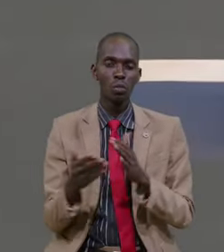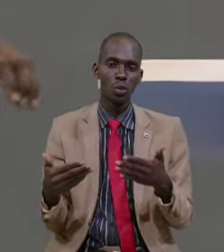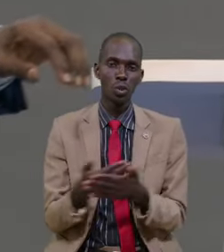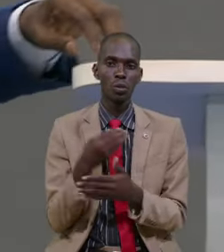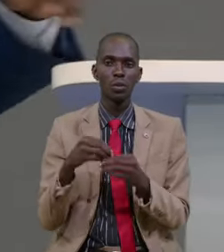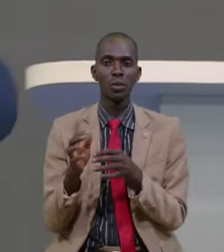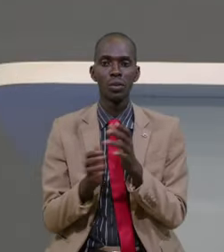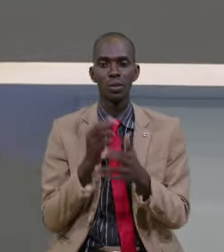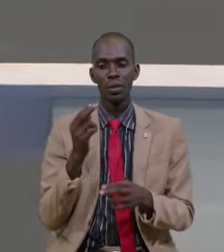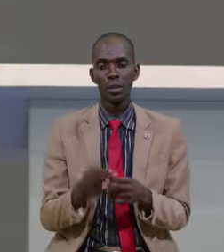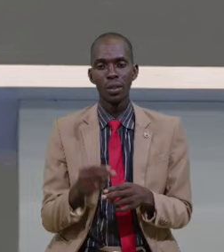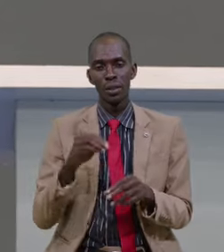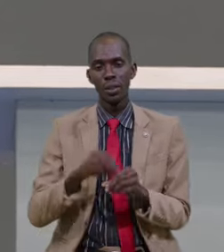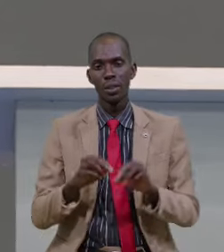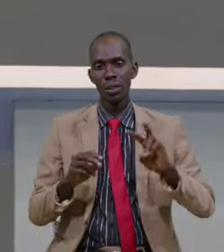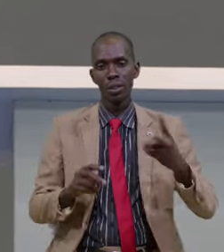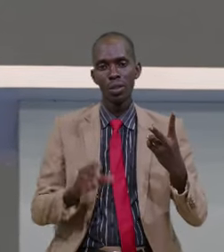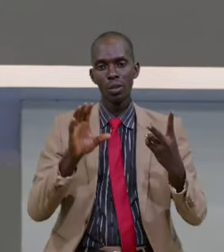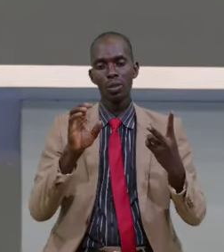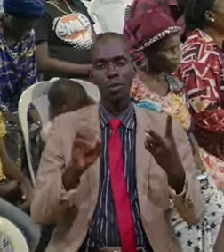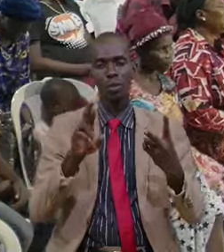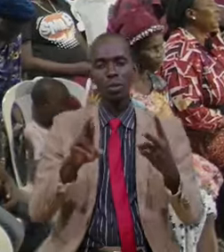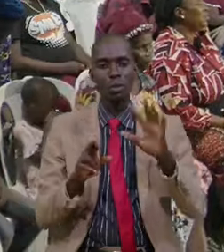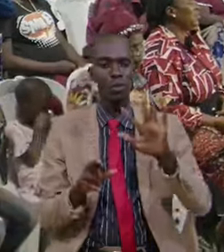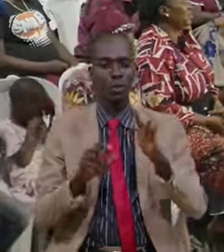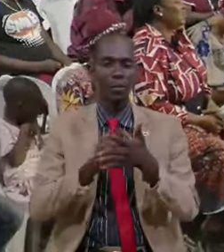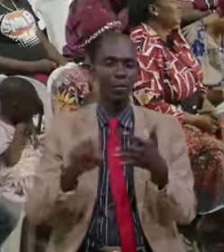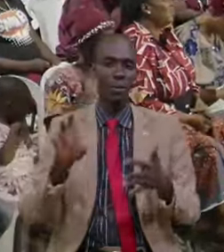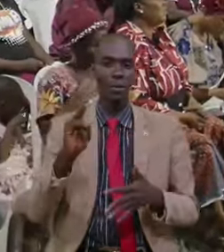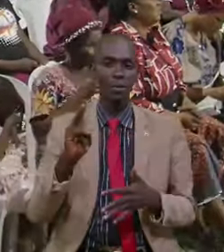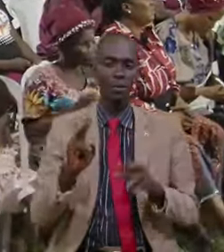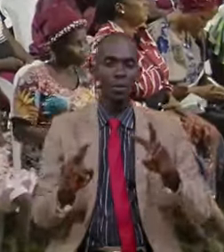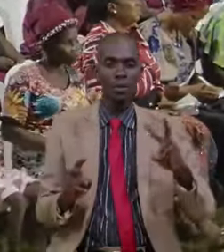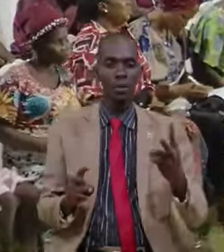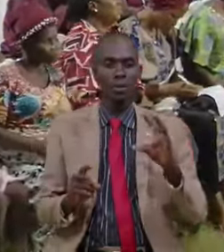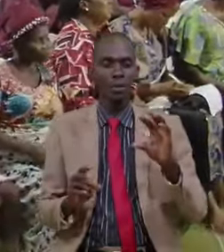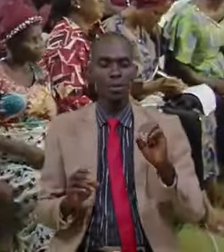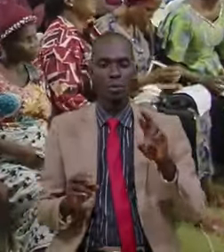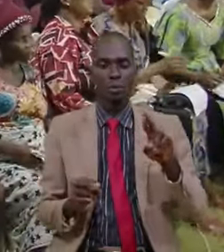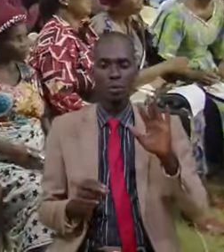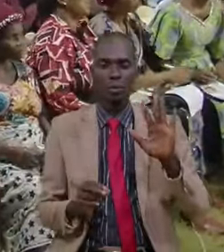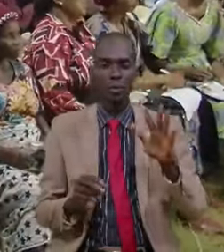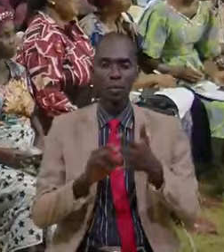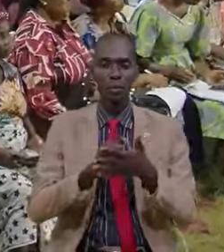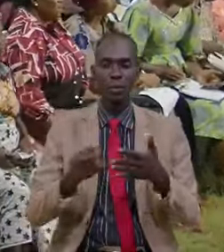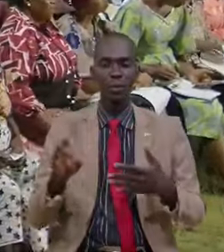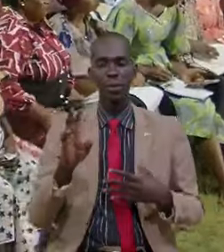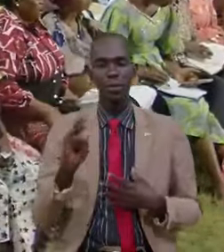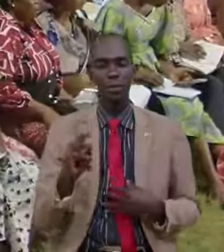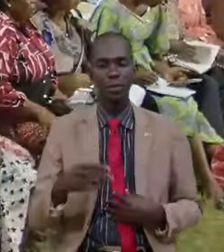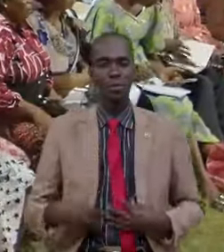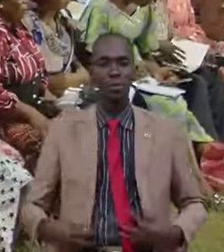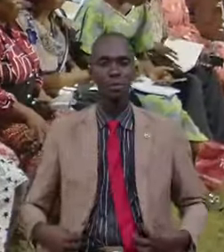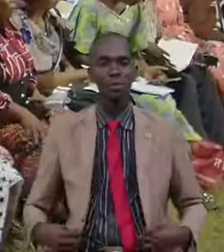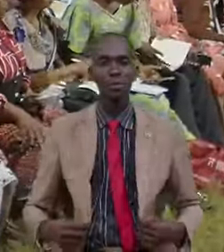Corinthians chapter 5, and I'm reading from verse 17. 2 Corinthians chapter 5,